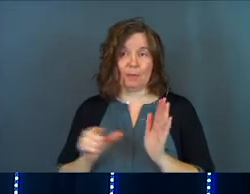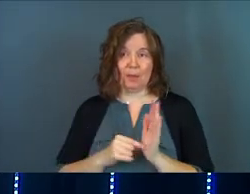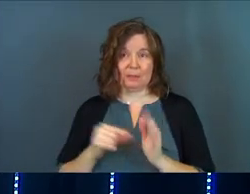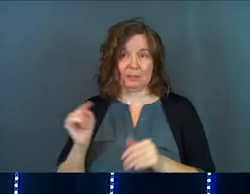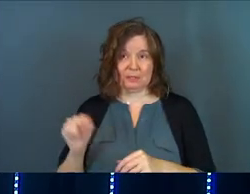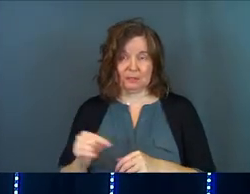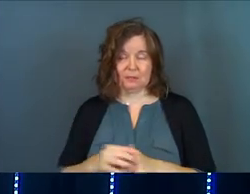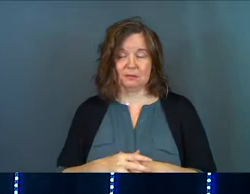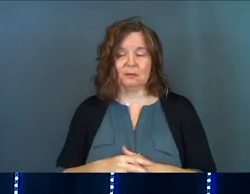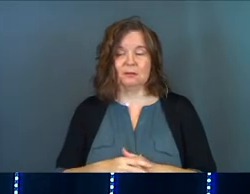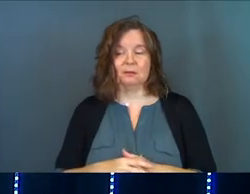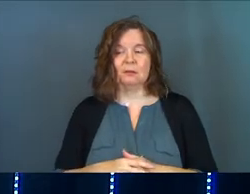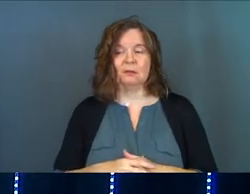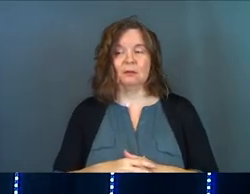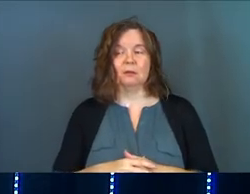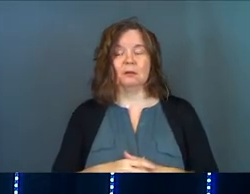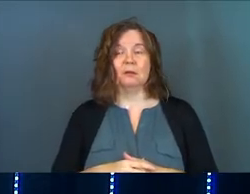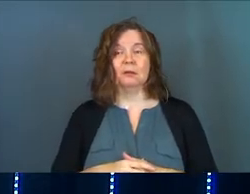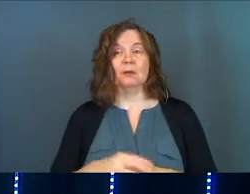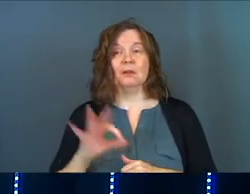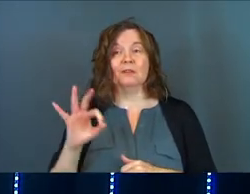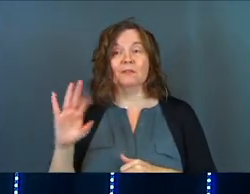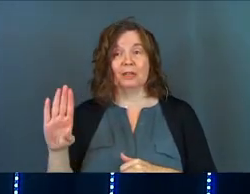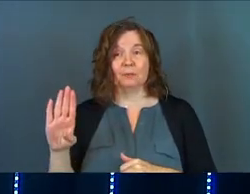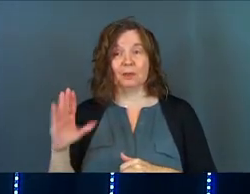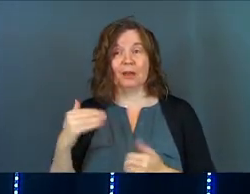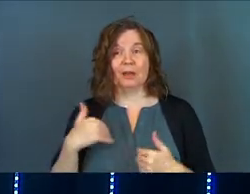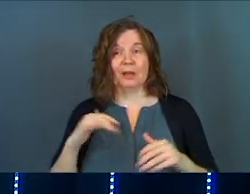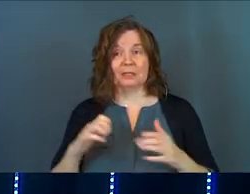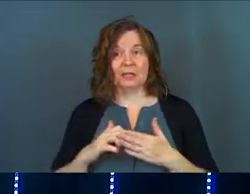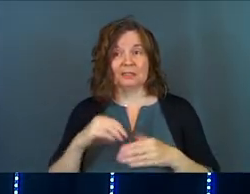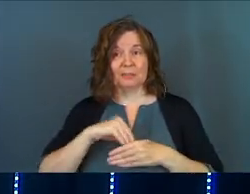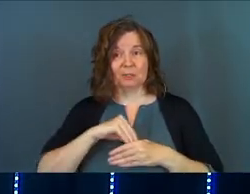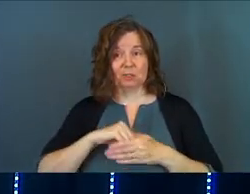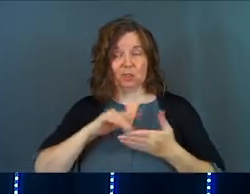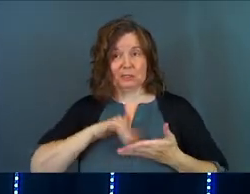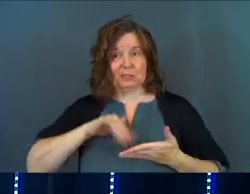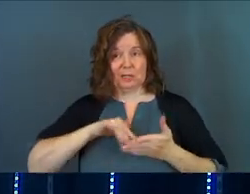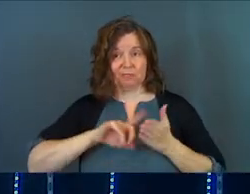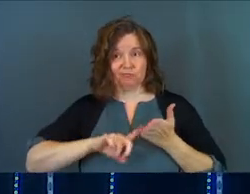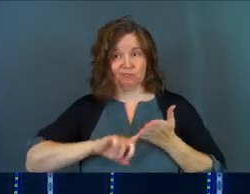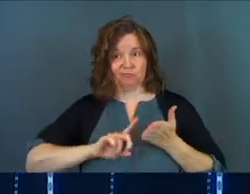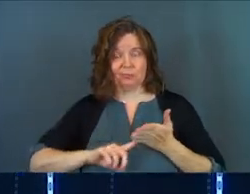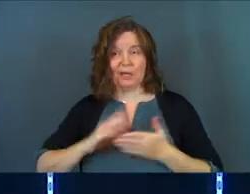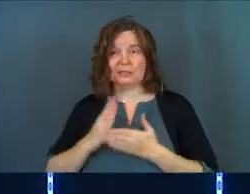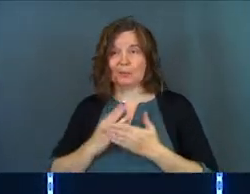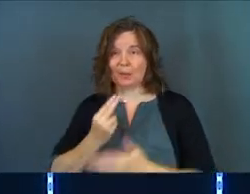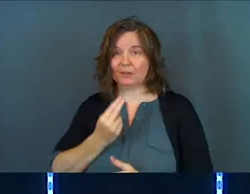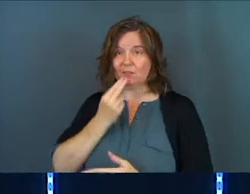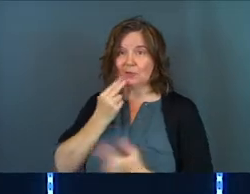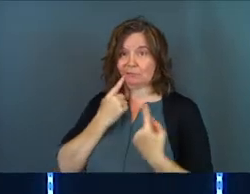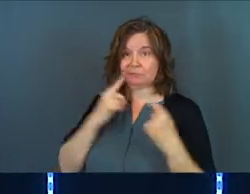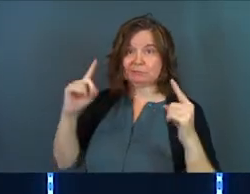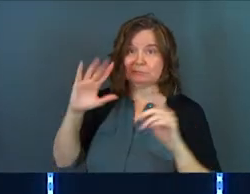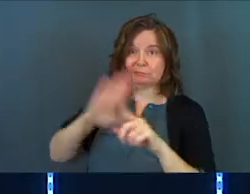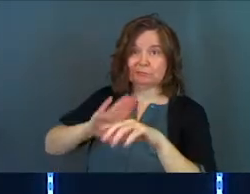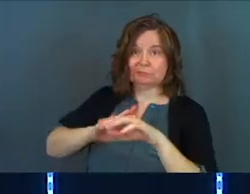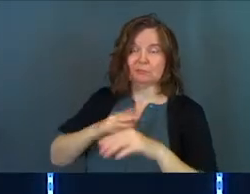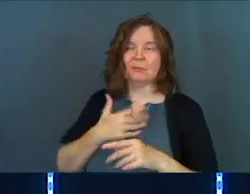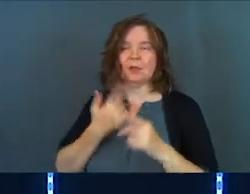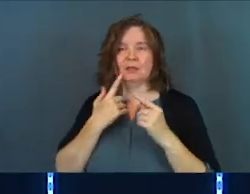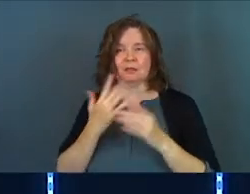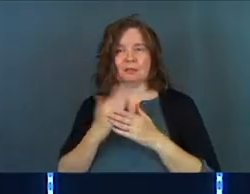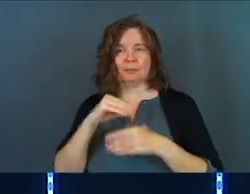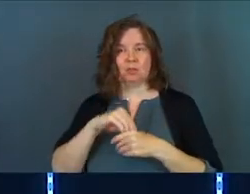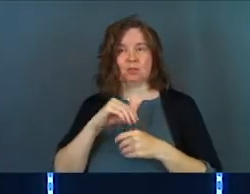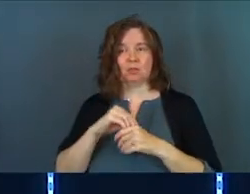published this. And Facebook had done some internal studies, and some kind of whistleblower came forward and actually gave